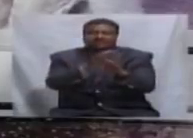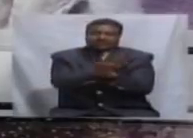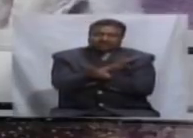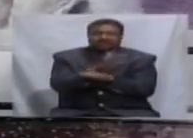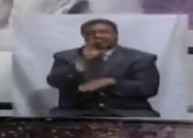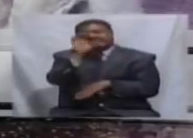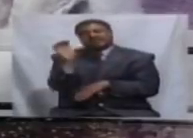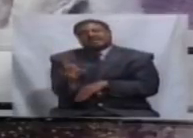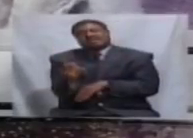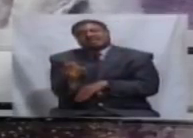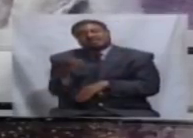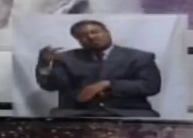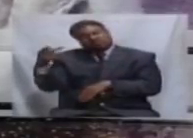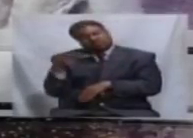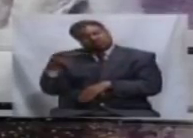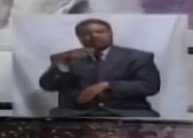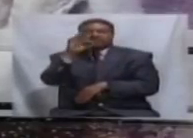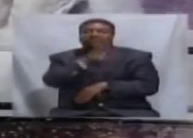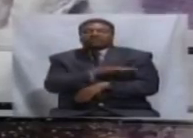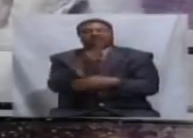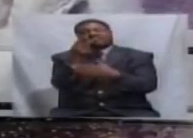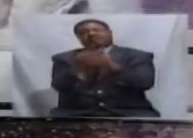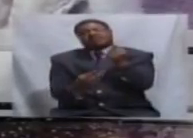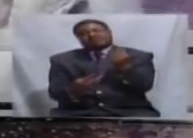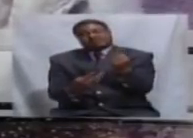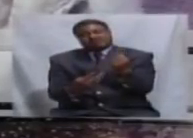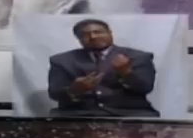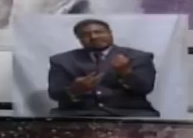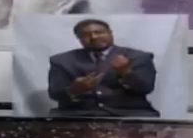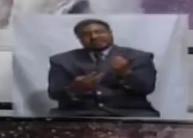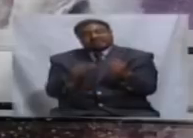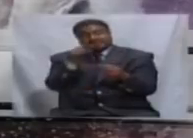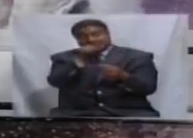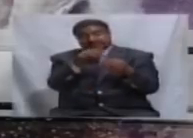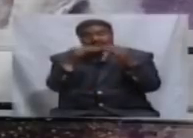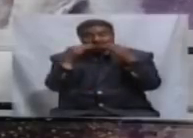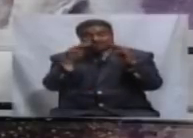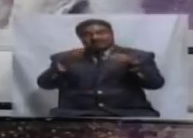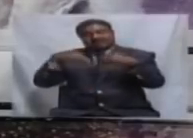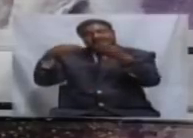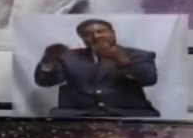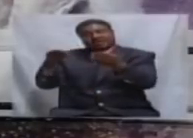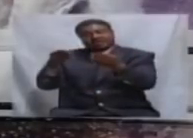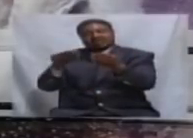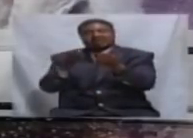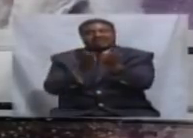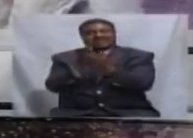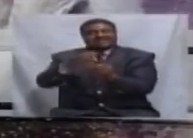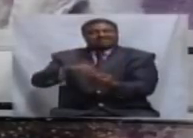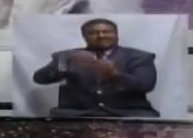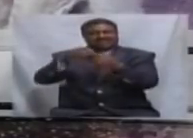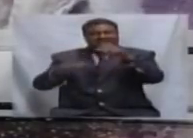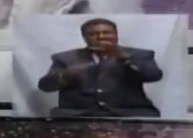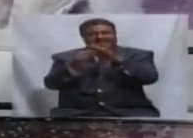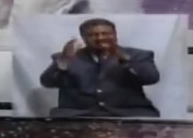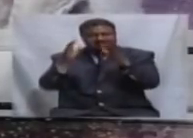China for the mutual benefit of the two countries and peoples. This is contained in a statement issued to ZNBC News by Special Assistant to